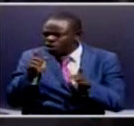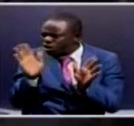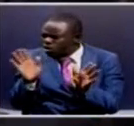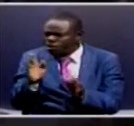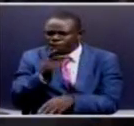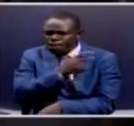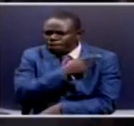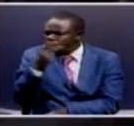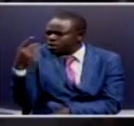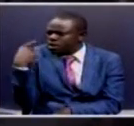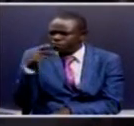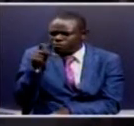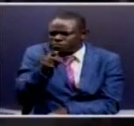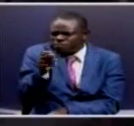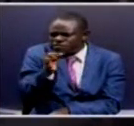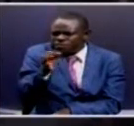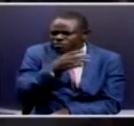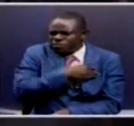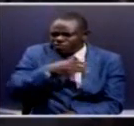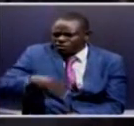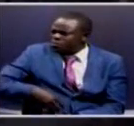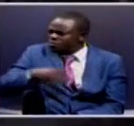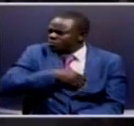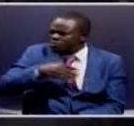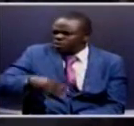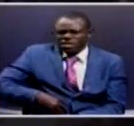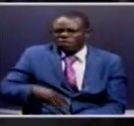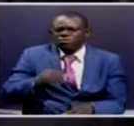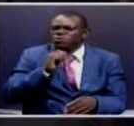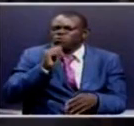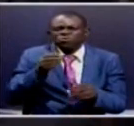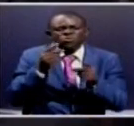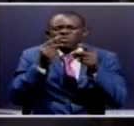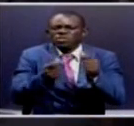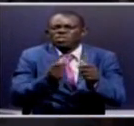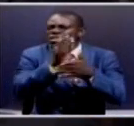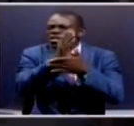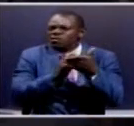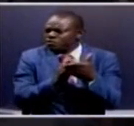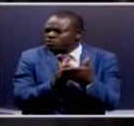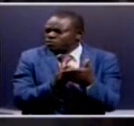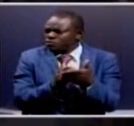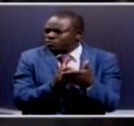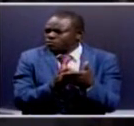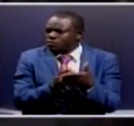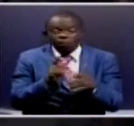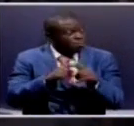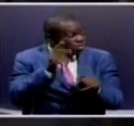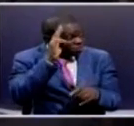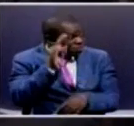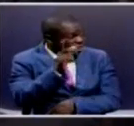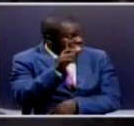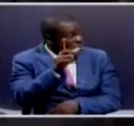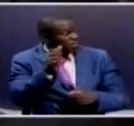of MMD. Well, how many MMD members of Parliament are there? Add 3 to, or 4? add to that independent MPs. Oh, I'm not sure if